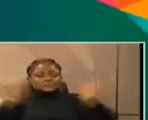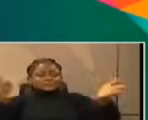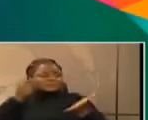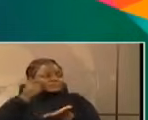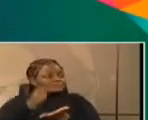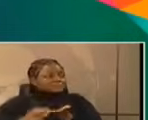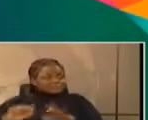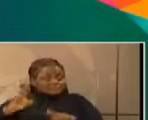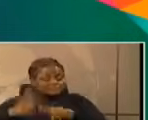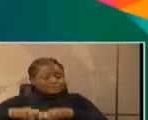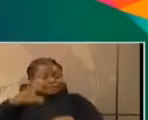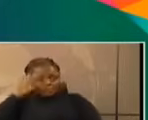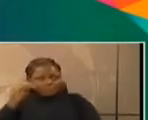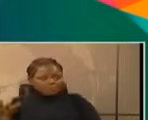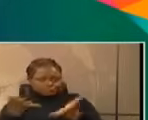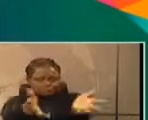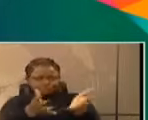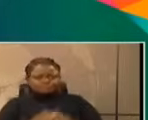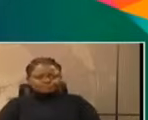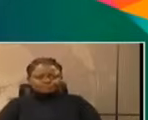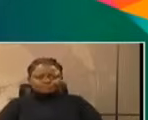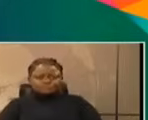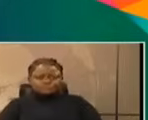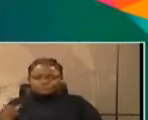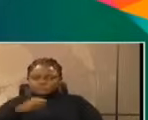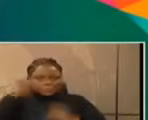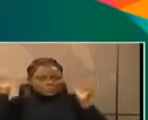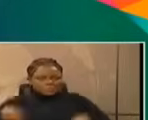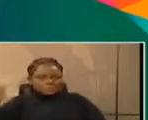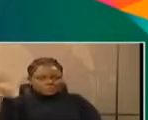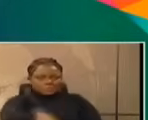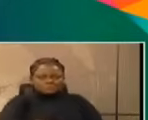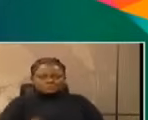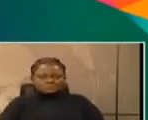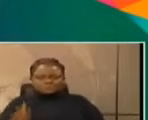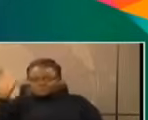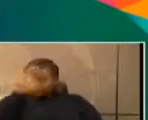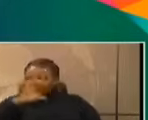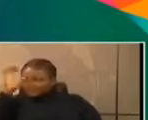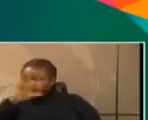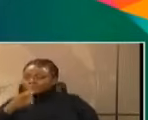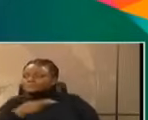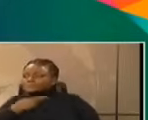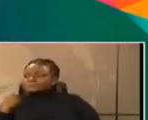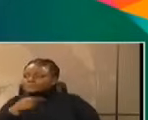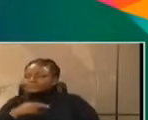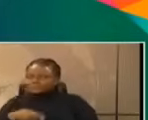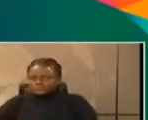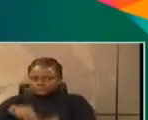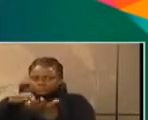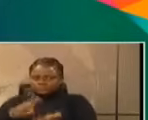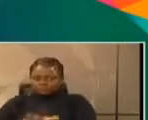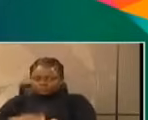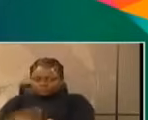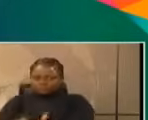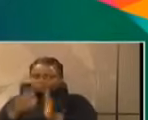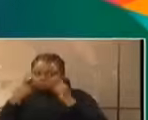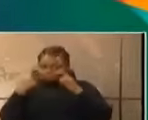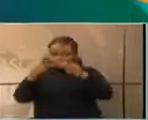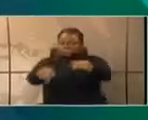na went to me amba. Ifa ni be cobra. Na me pass off for as a dancer for. Be cobra.